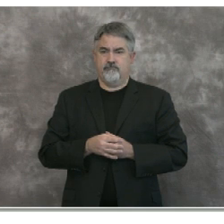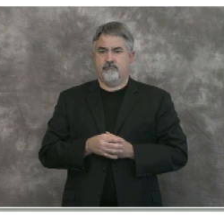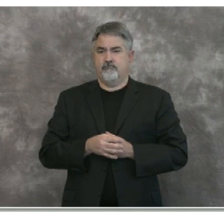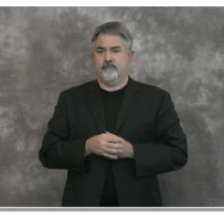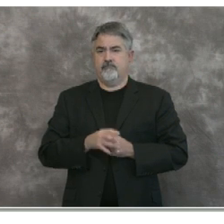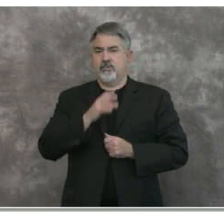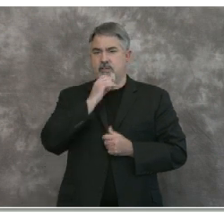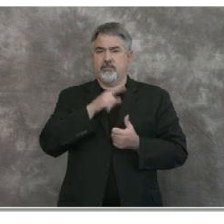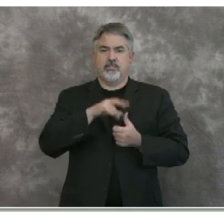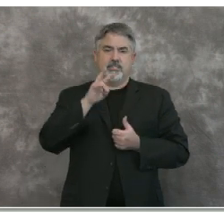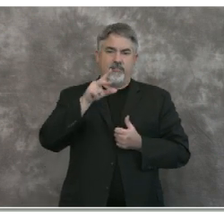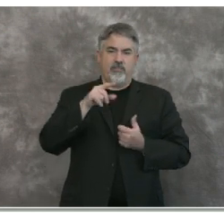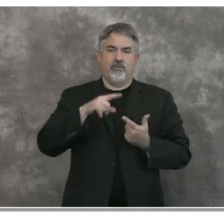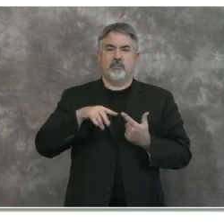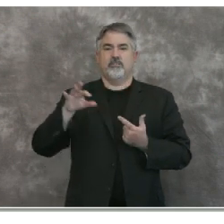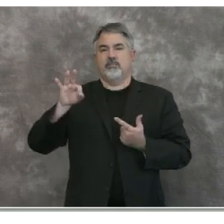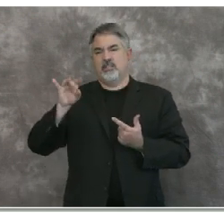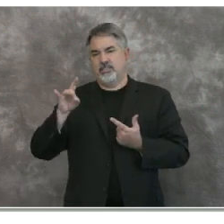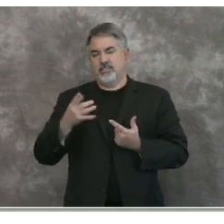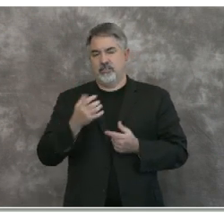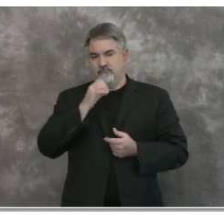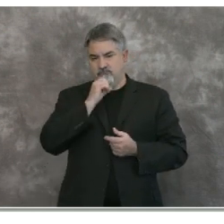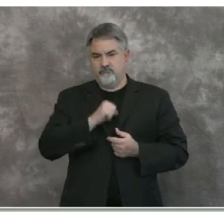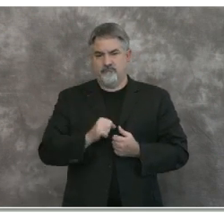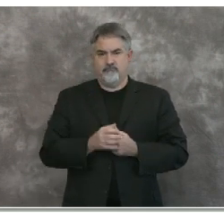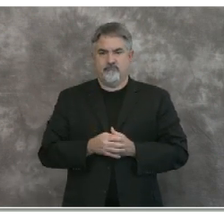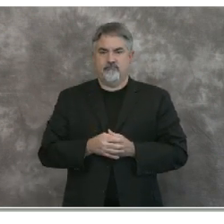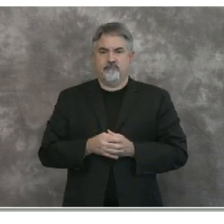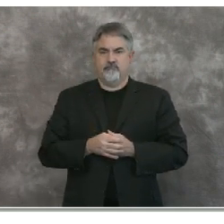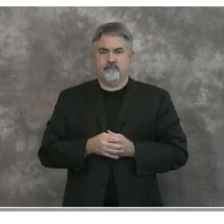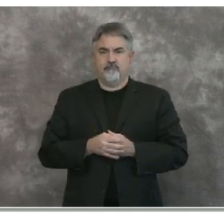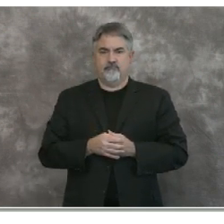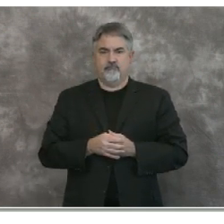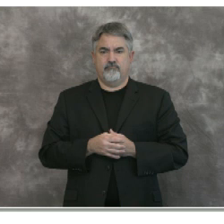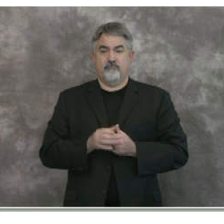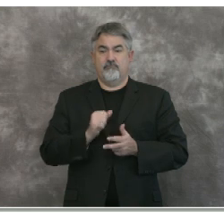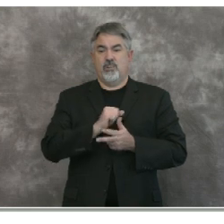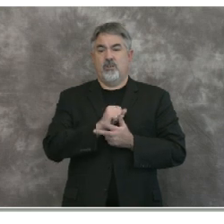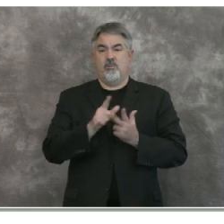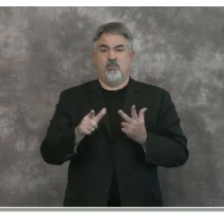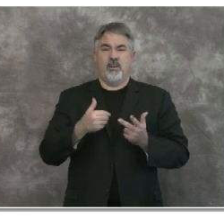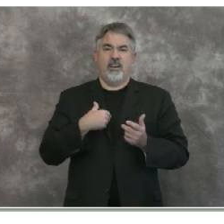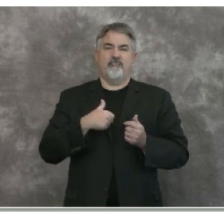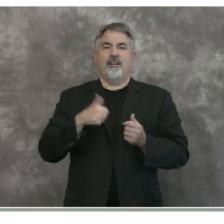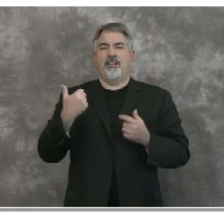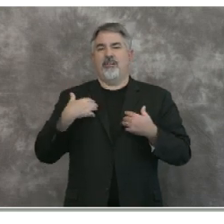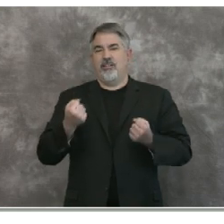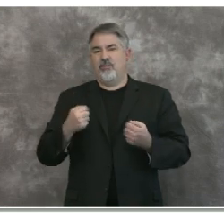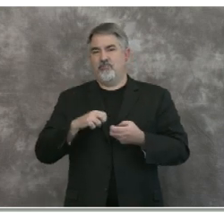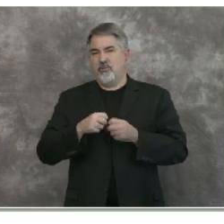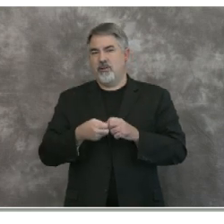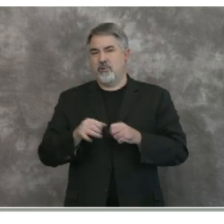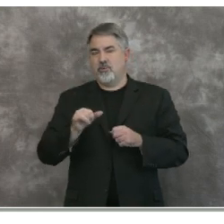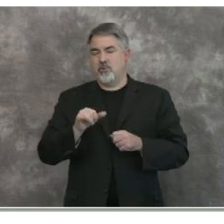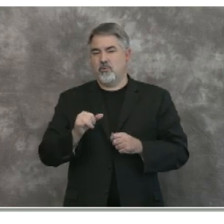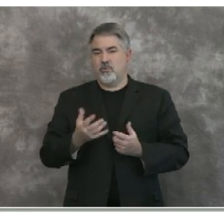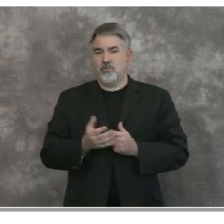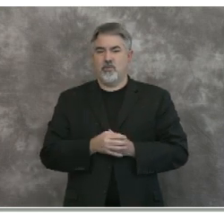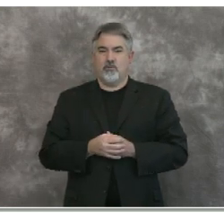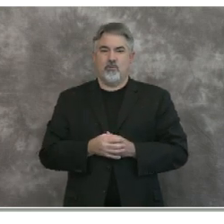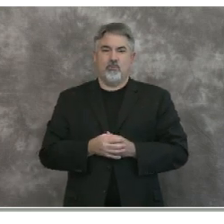to 98 years of age, and all had underlying medical conditions. Of all